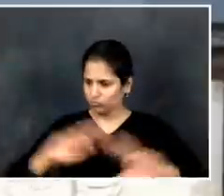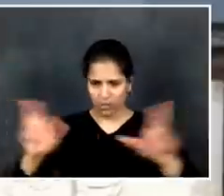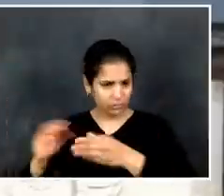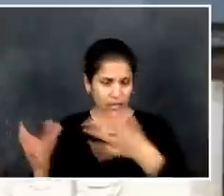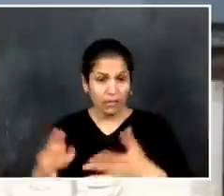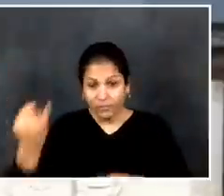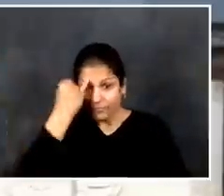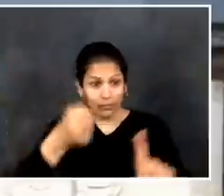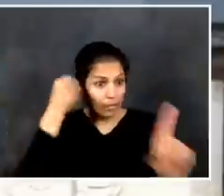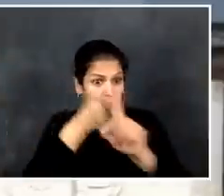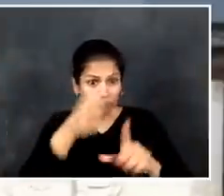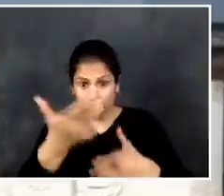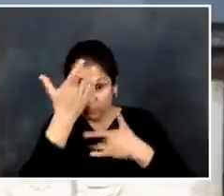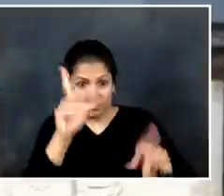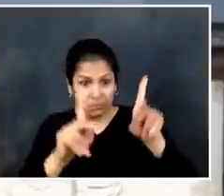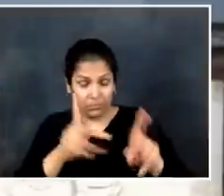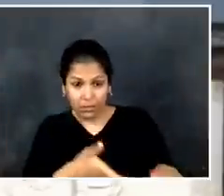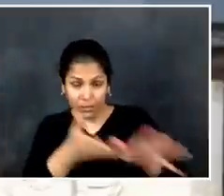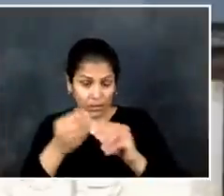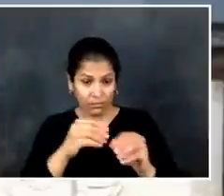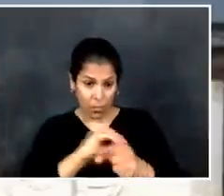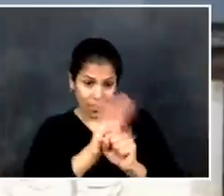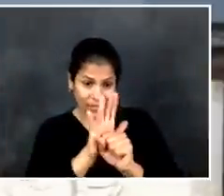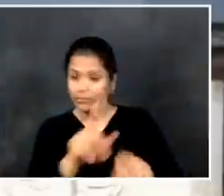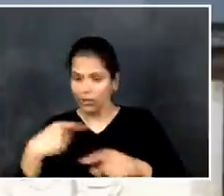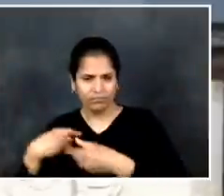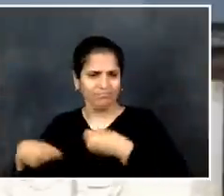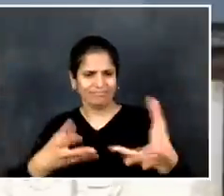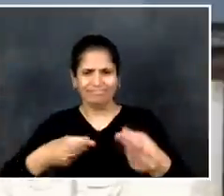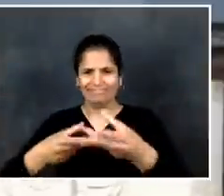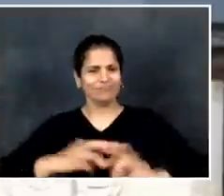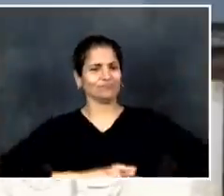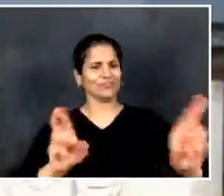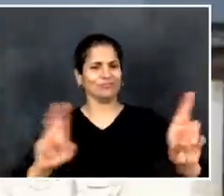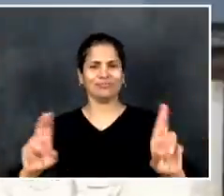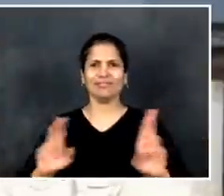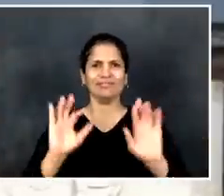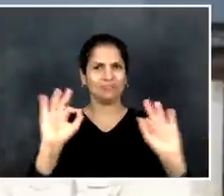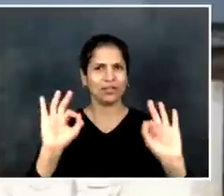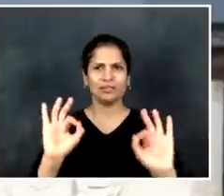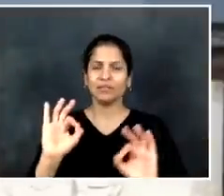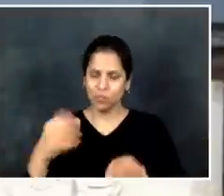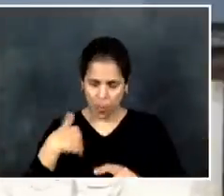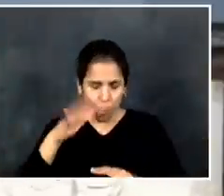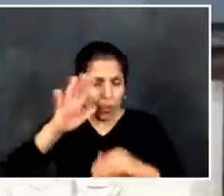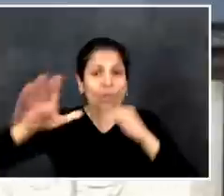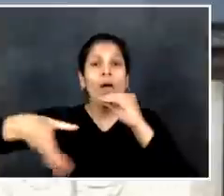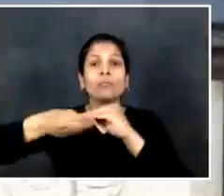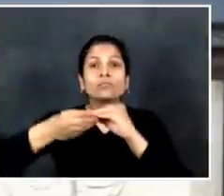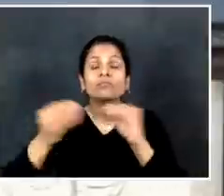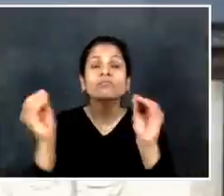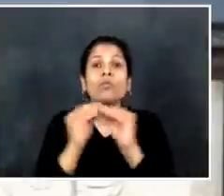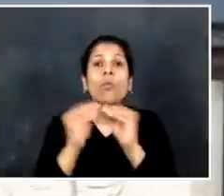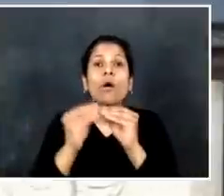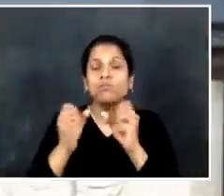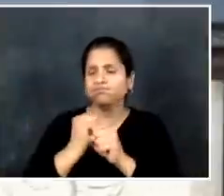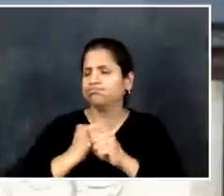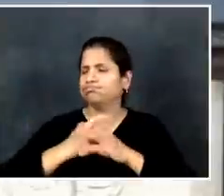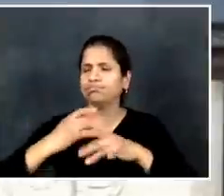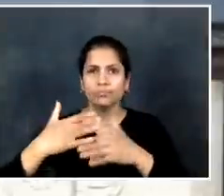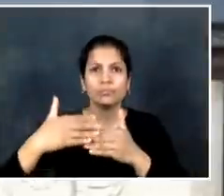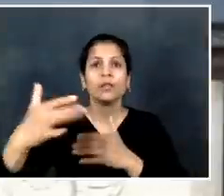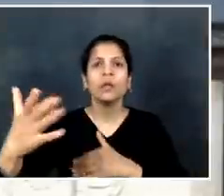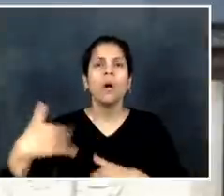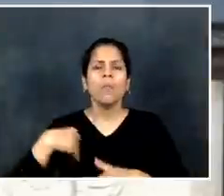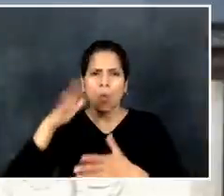on top of that, to buy what we have to buy. But we've got to have our own reserve to protect ourselves. Yeah, you know, I would